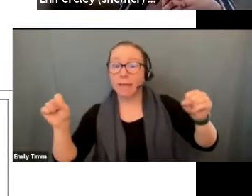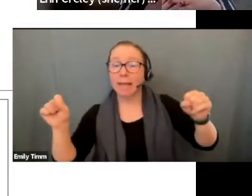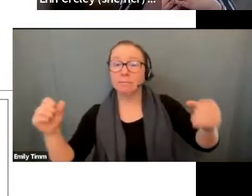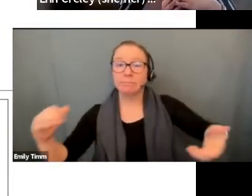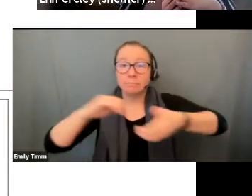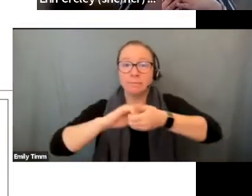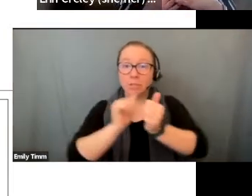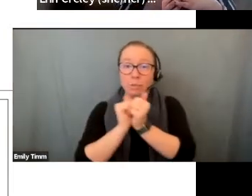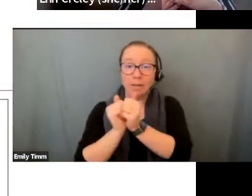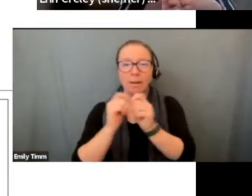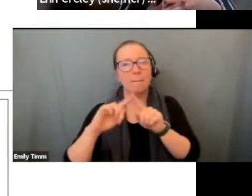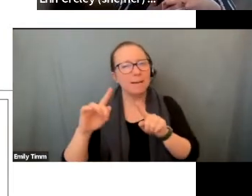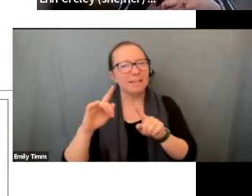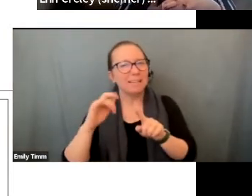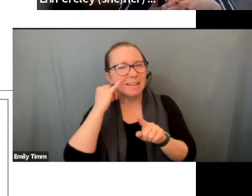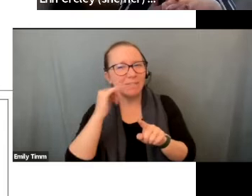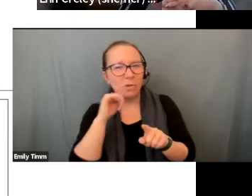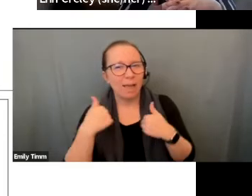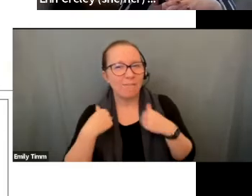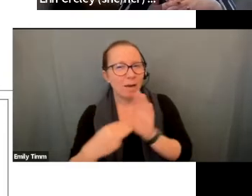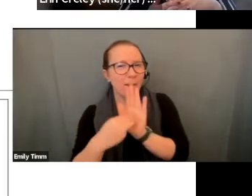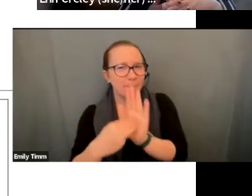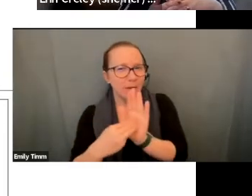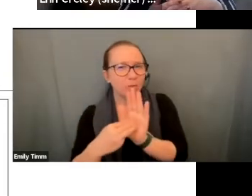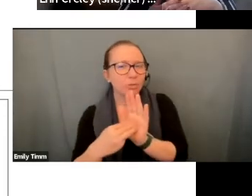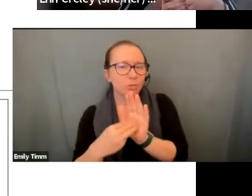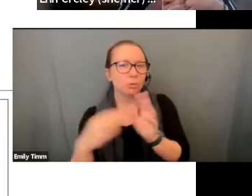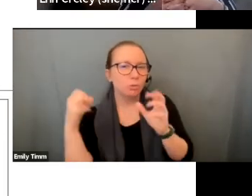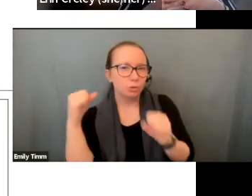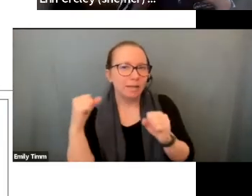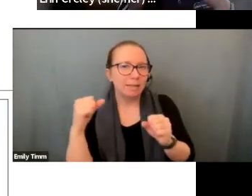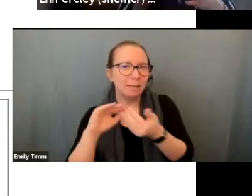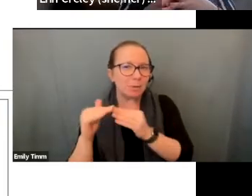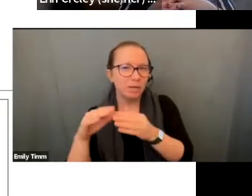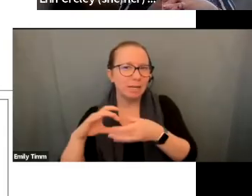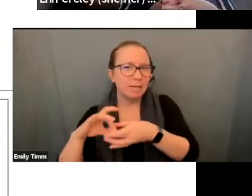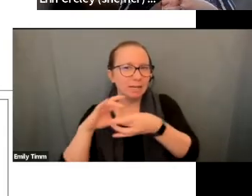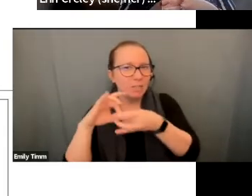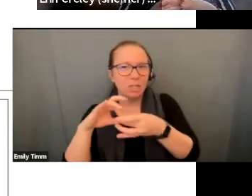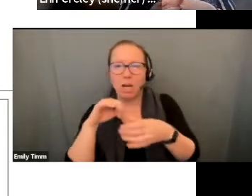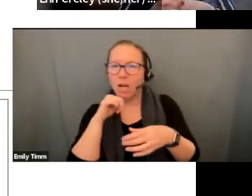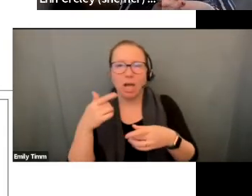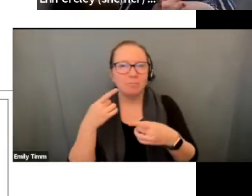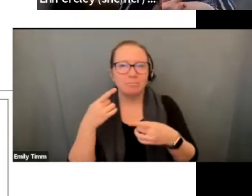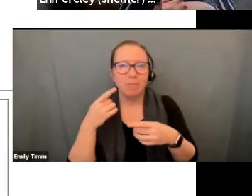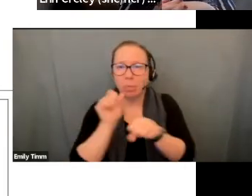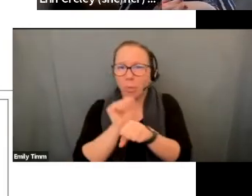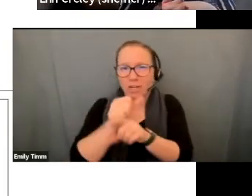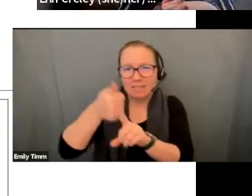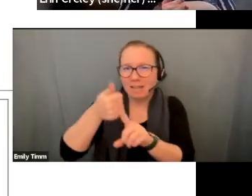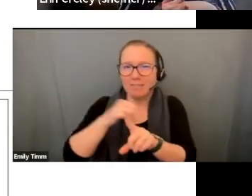you have a model that helps strengthen those community connections, you're not going to further the work as well as you would